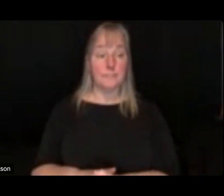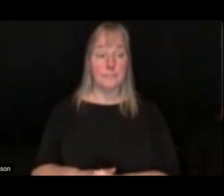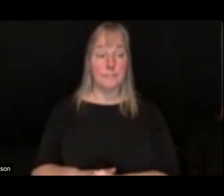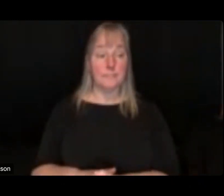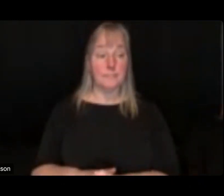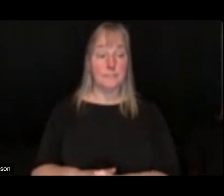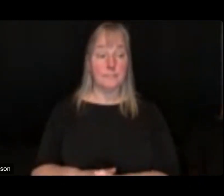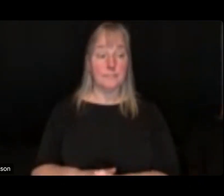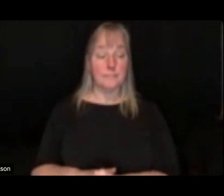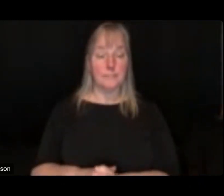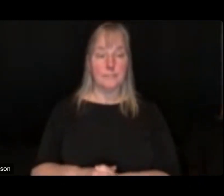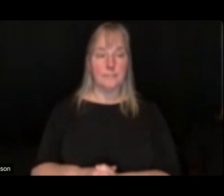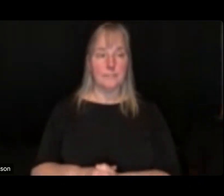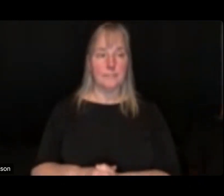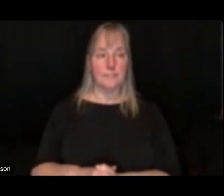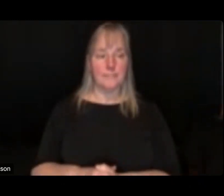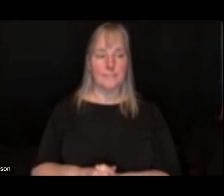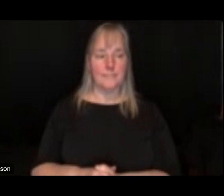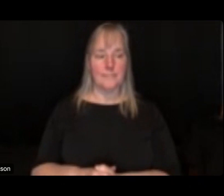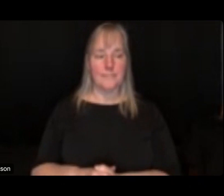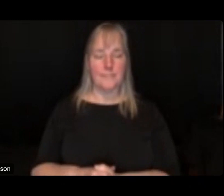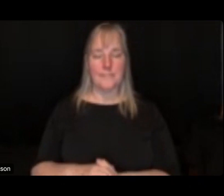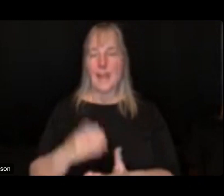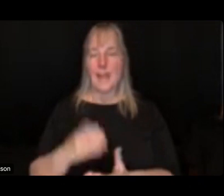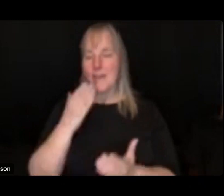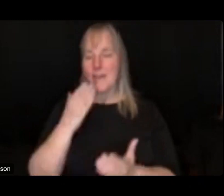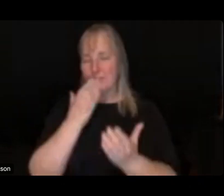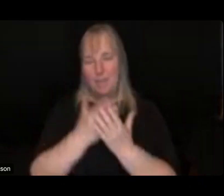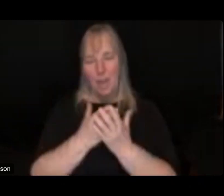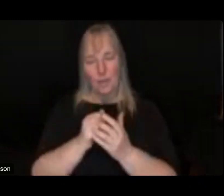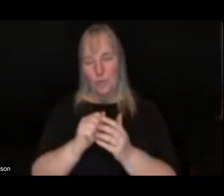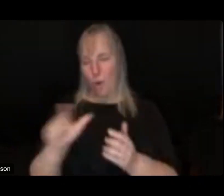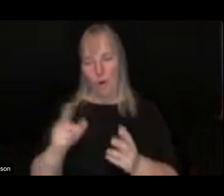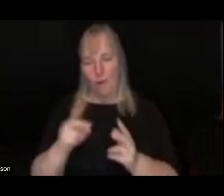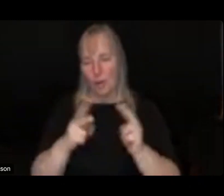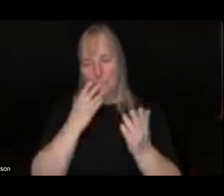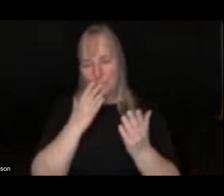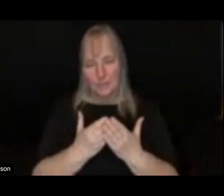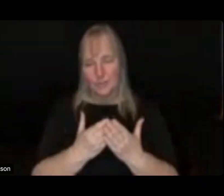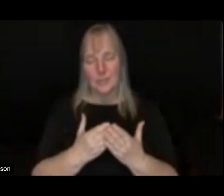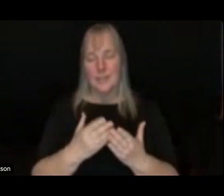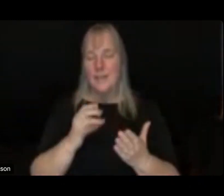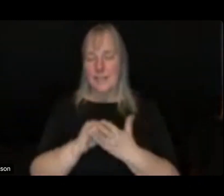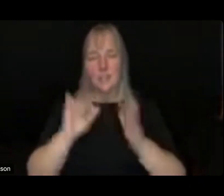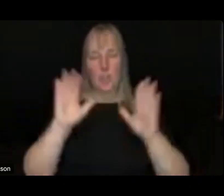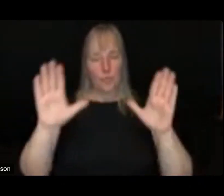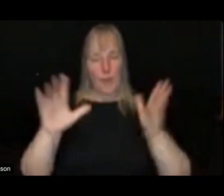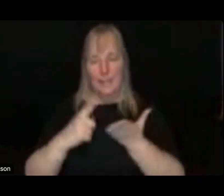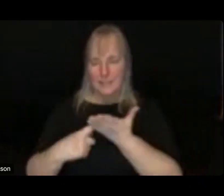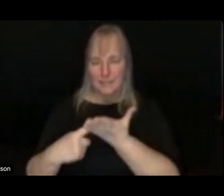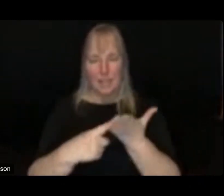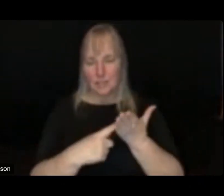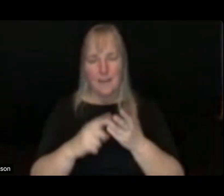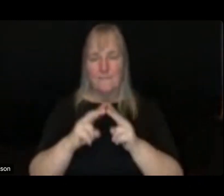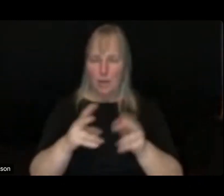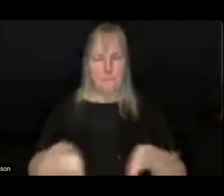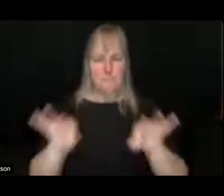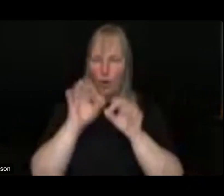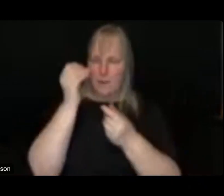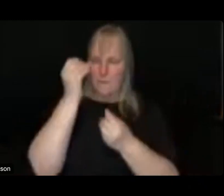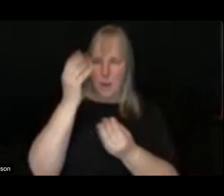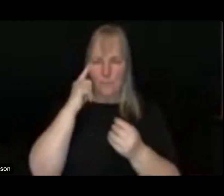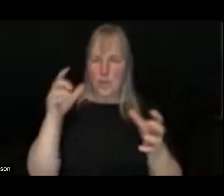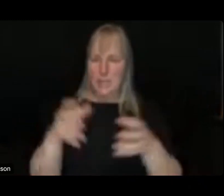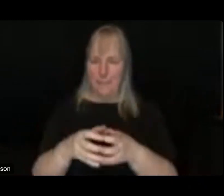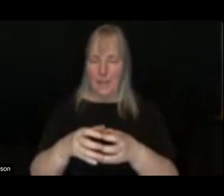All right, thank you all very much. Thank you. Thank you so much. Great discussion. Yeah, great discussion. Very, very important information for the committee, but